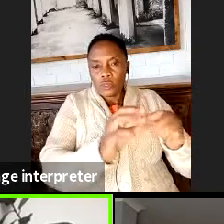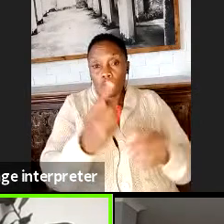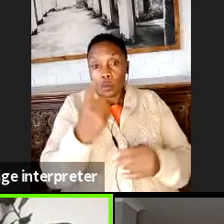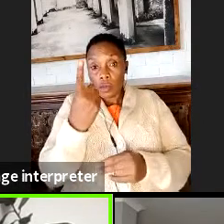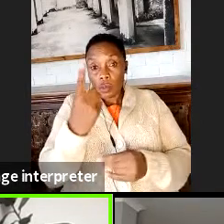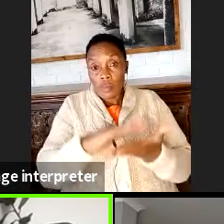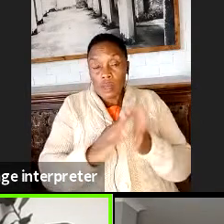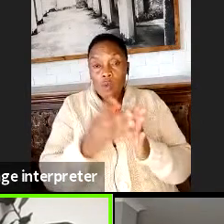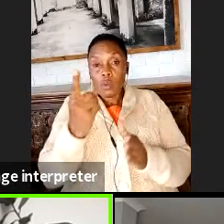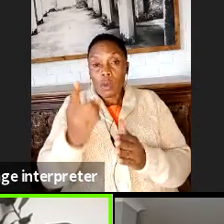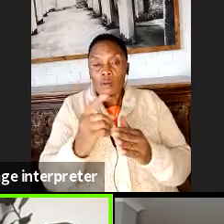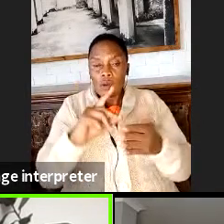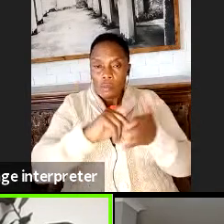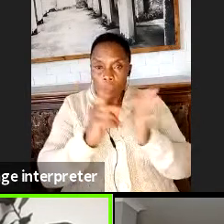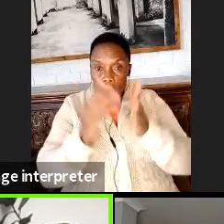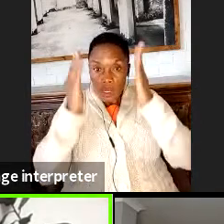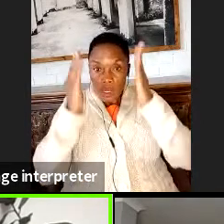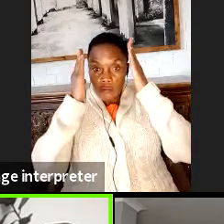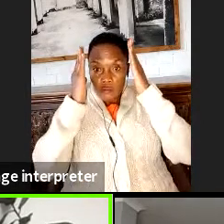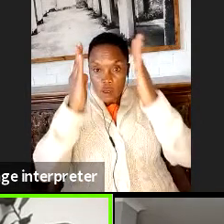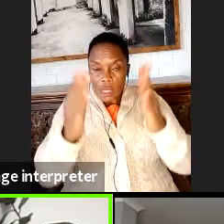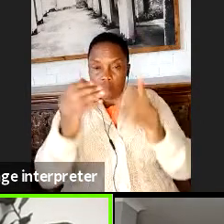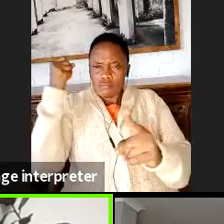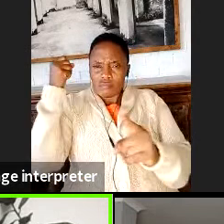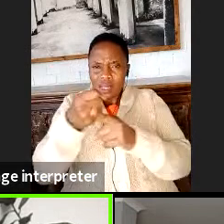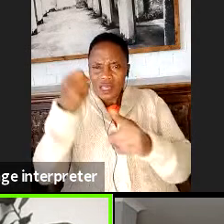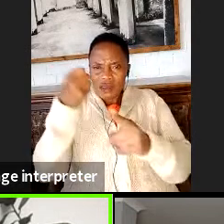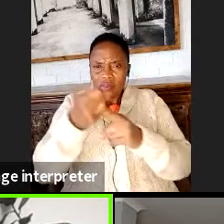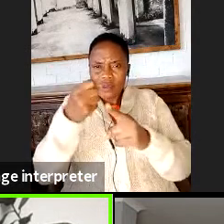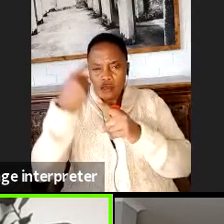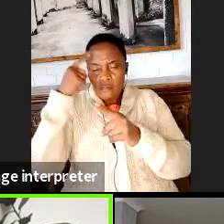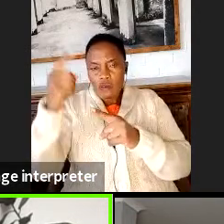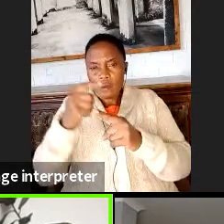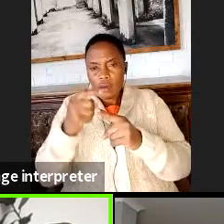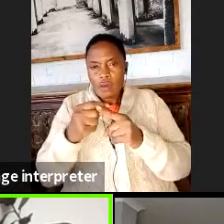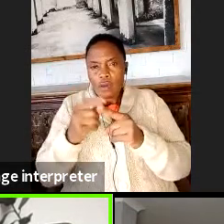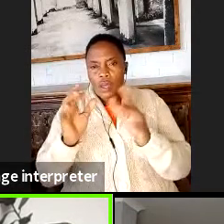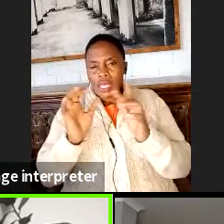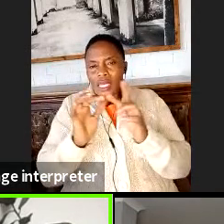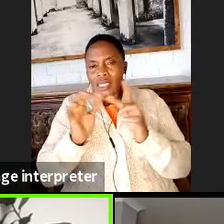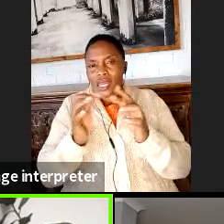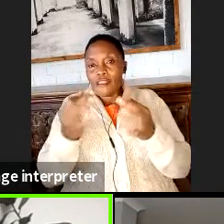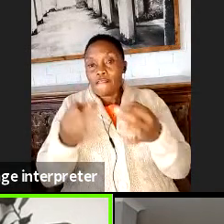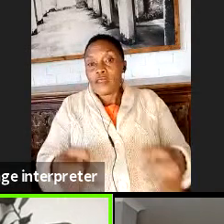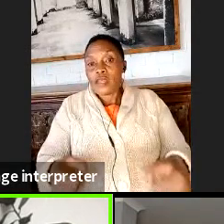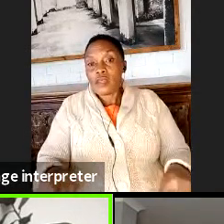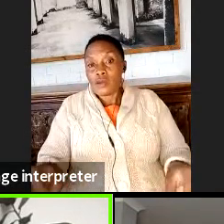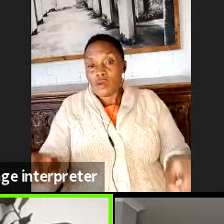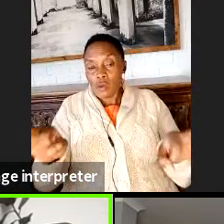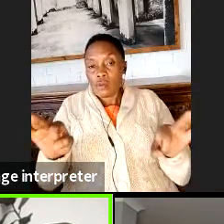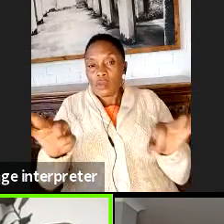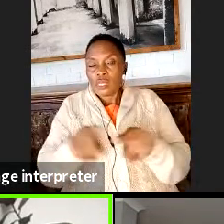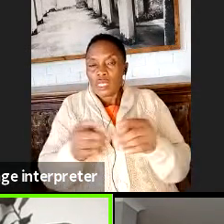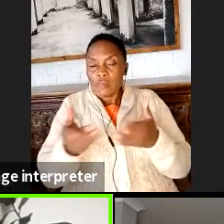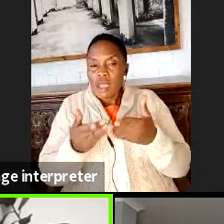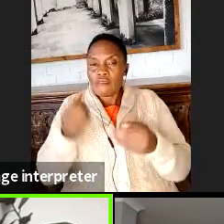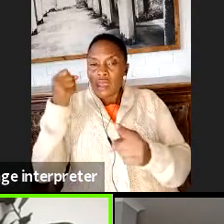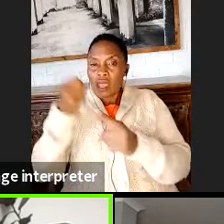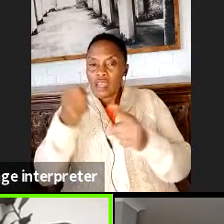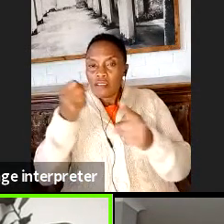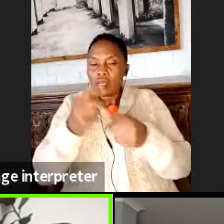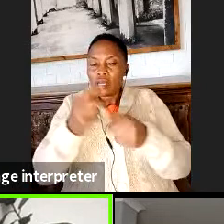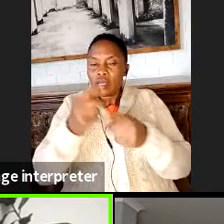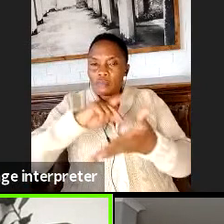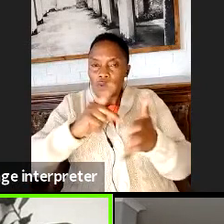which focuses on advocating for internet freedom in the country. He also heads an advocacy project